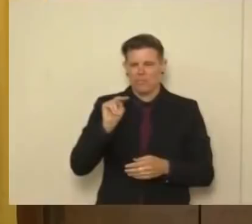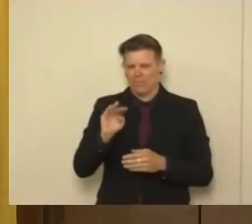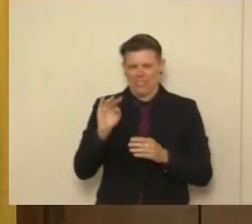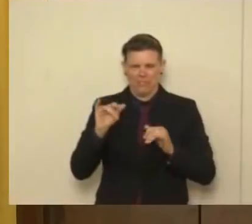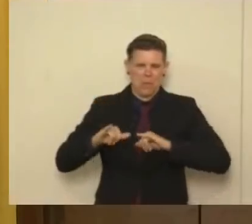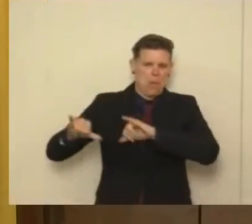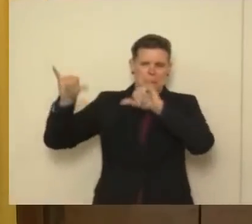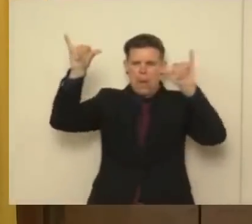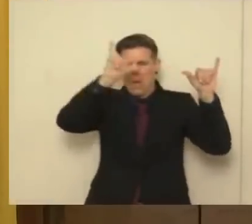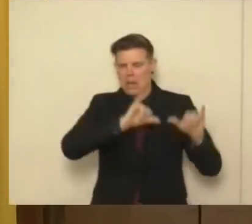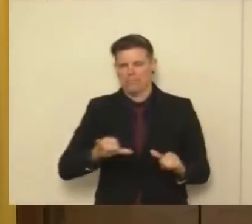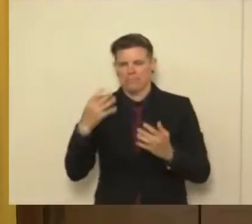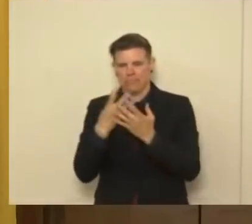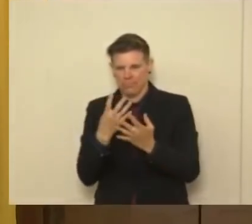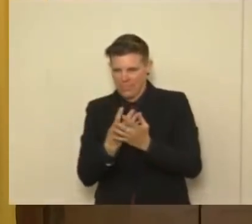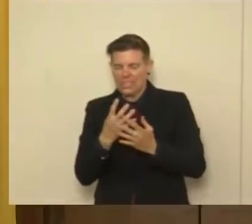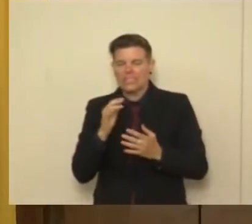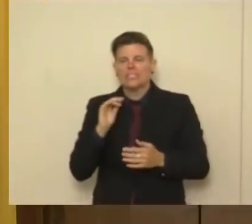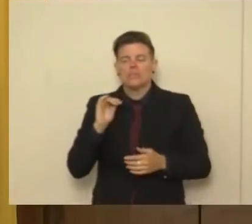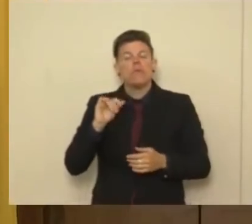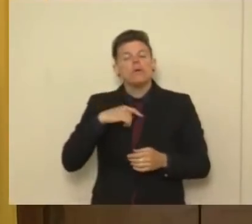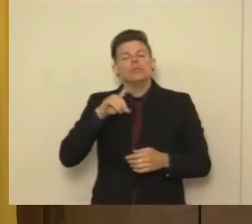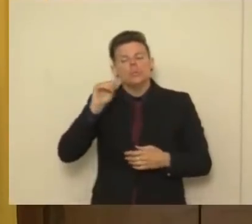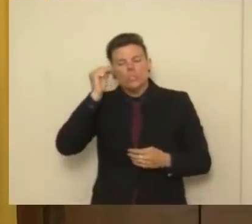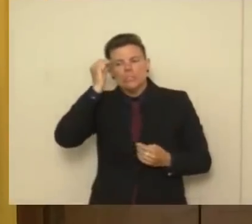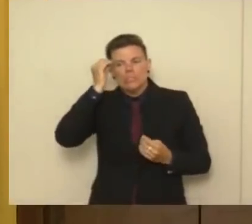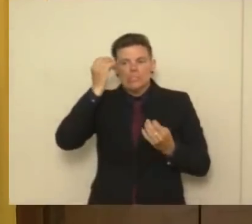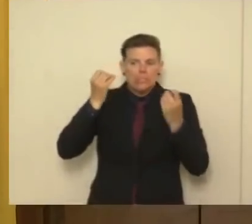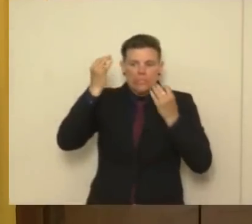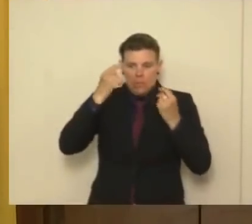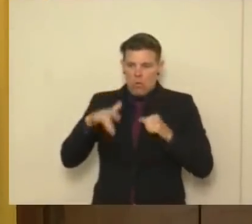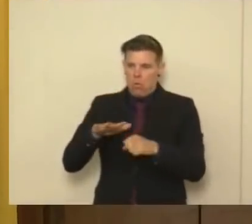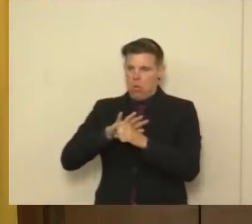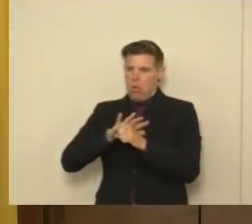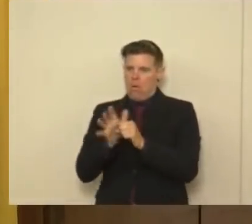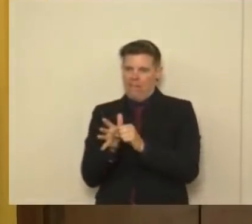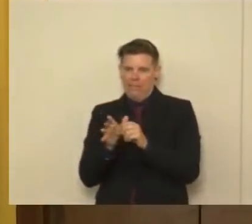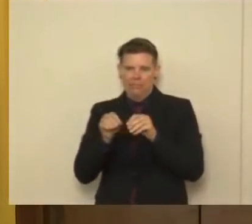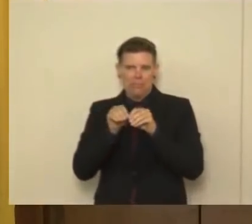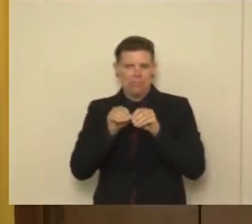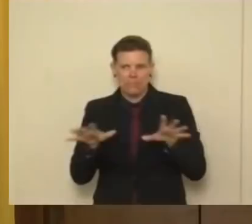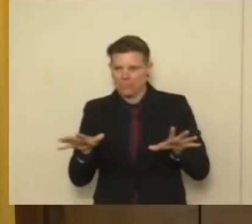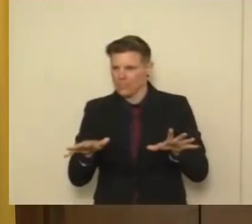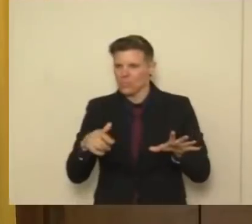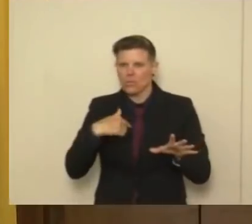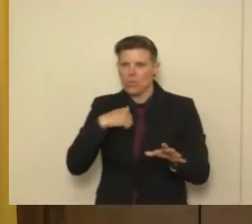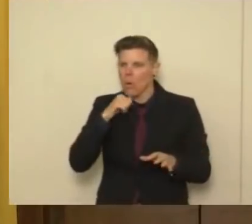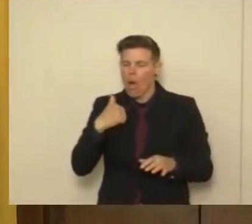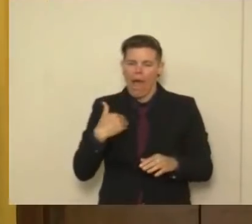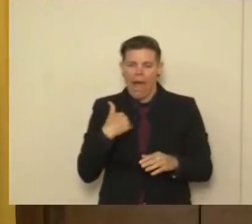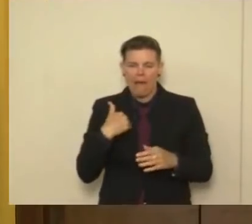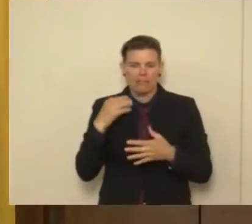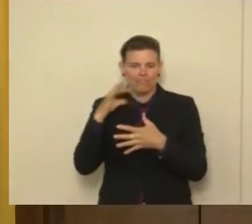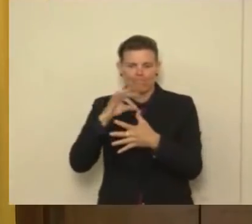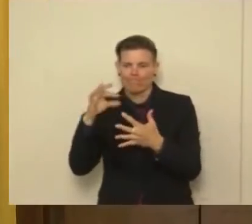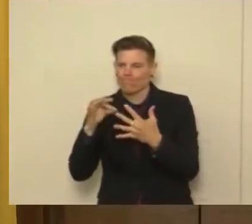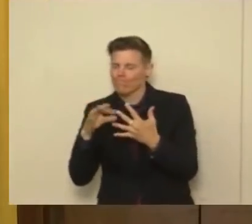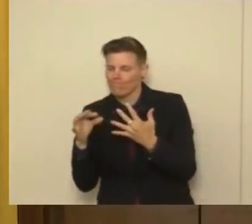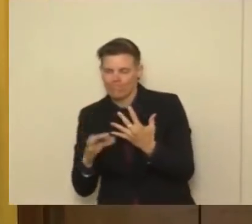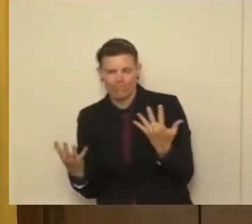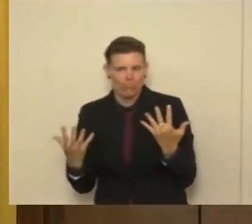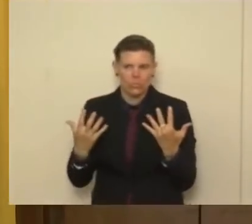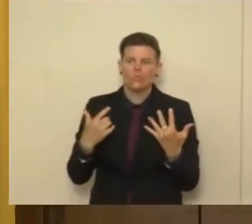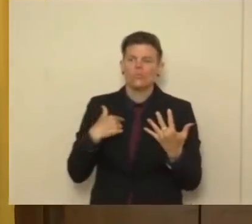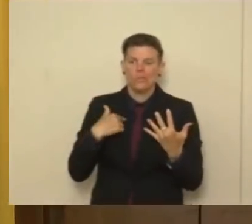One thing we may have to think about in a pandemic, and we don't have options, is there a capacity issue